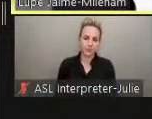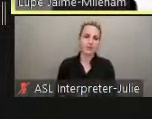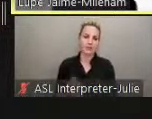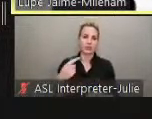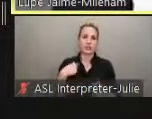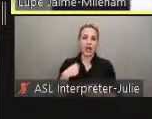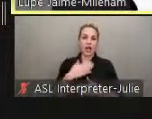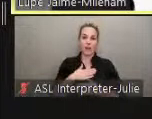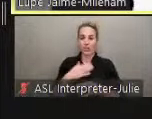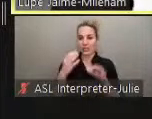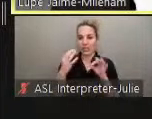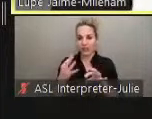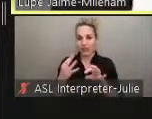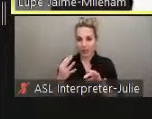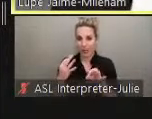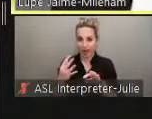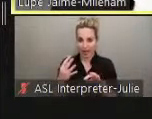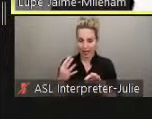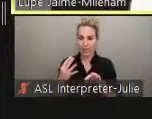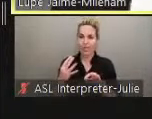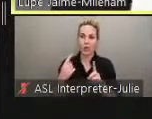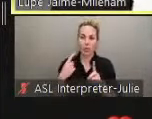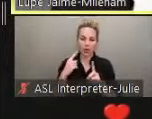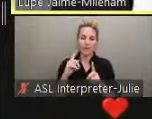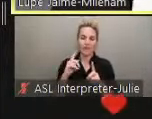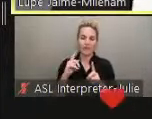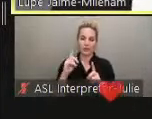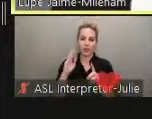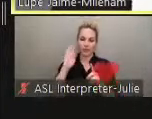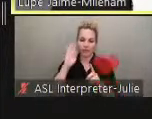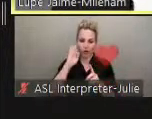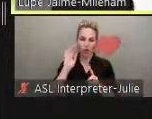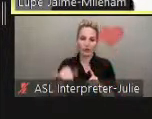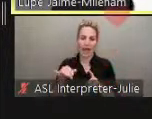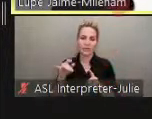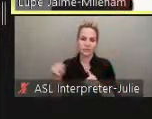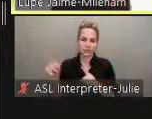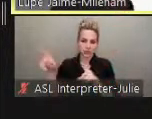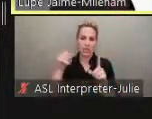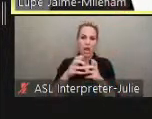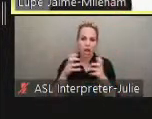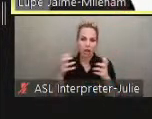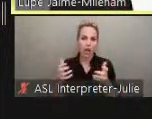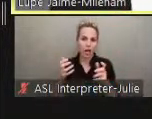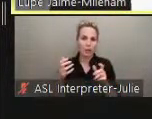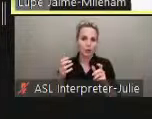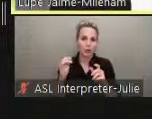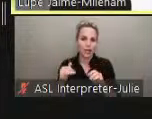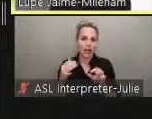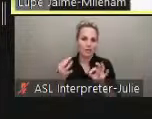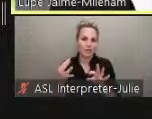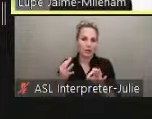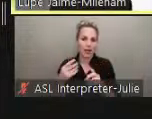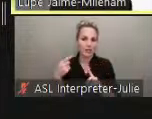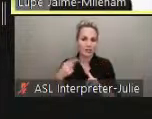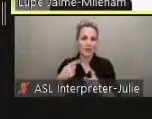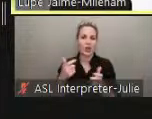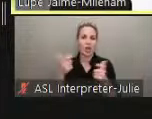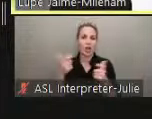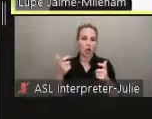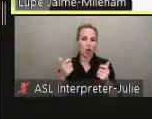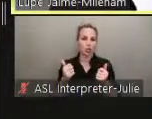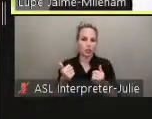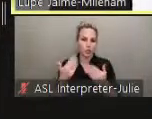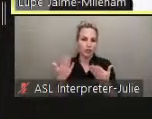the feedback that's coming back. We've heard it also quite a lot with, specifically with our large